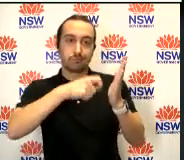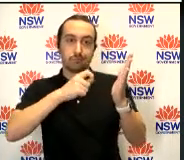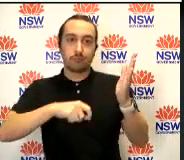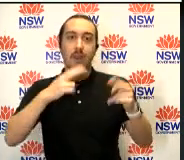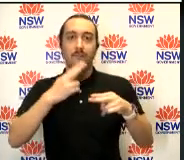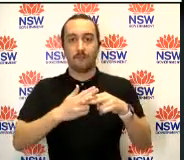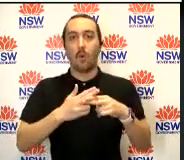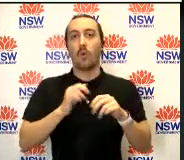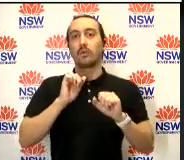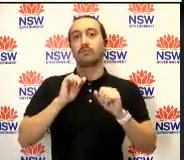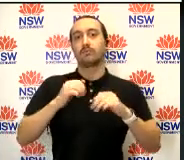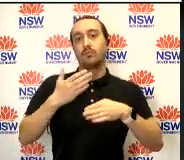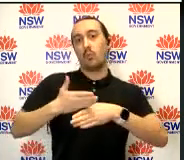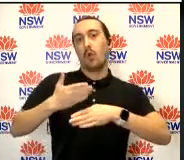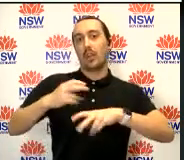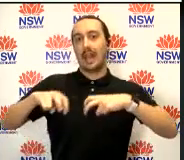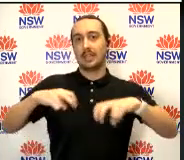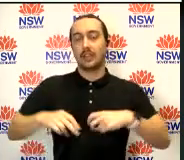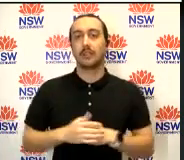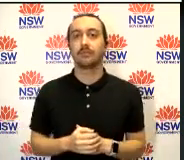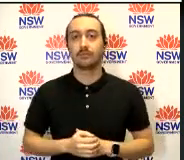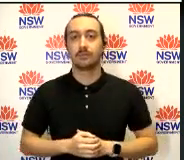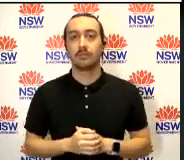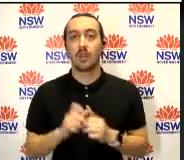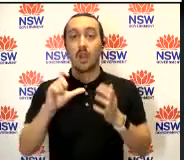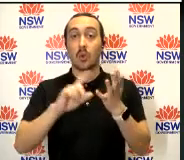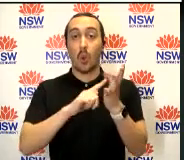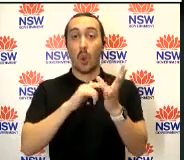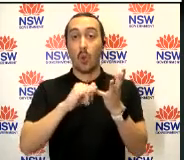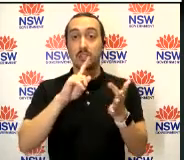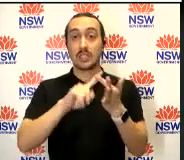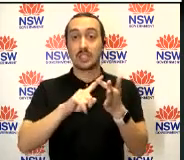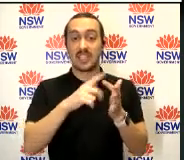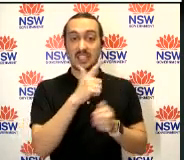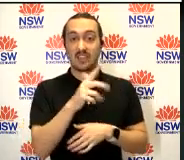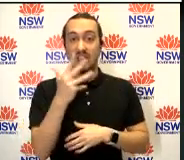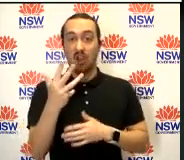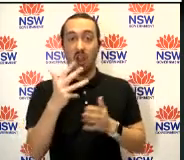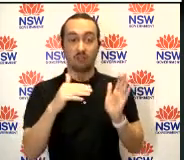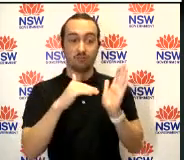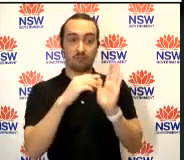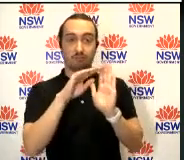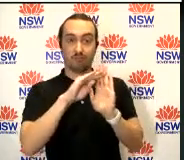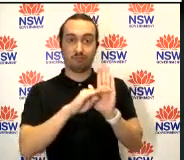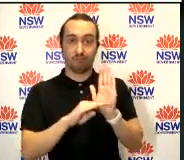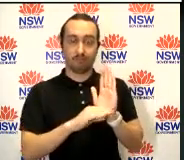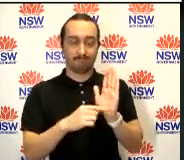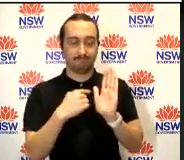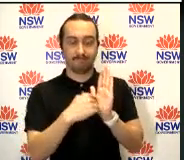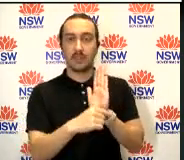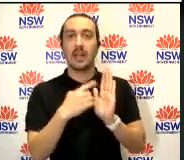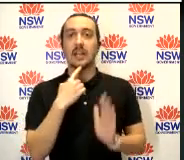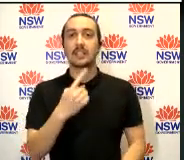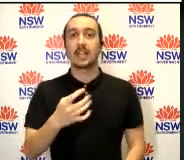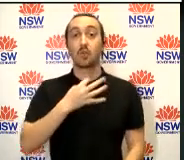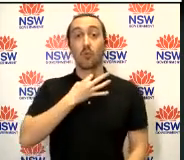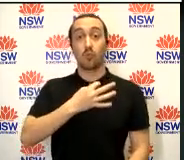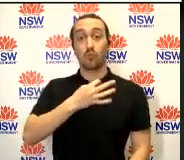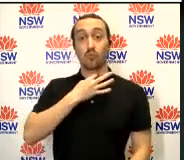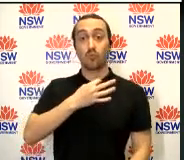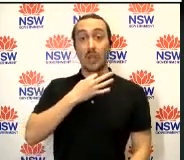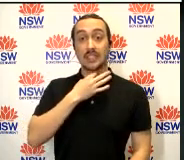Clause 79 in the regulation states the specific risk control requirements for working at heights. If it's